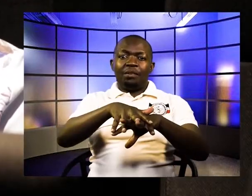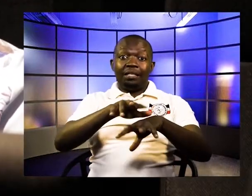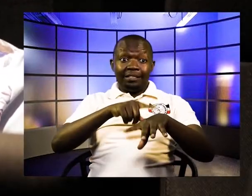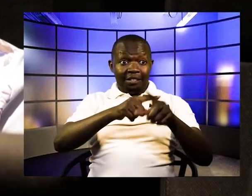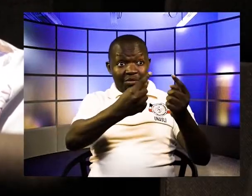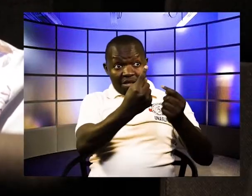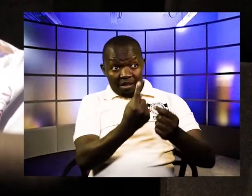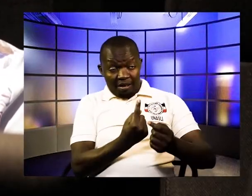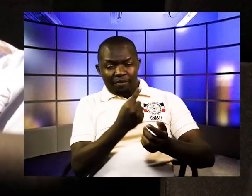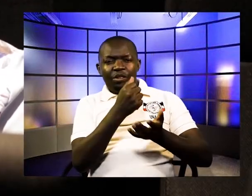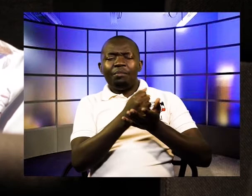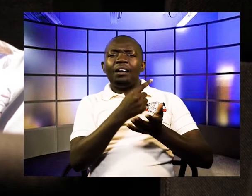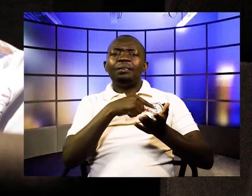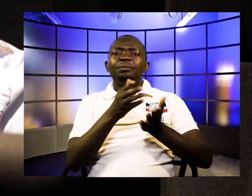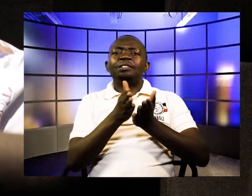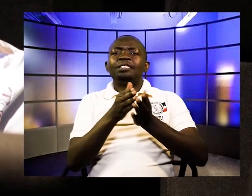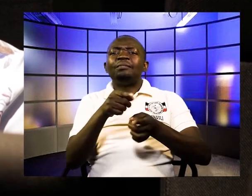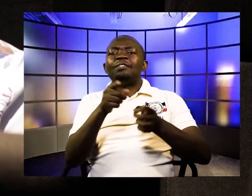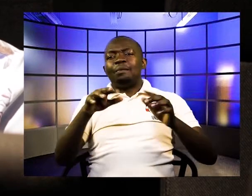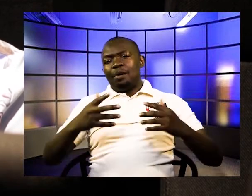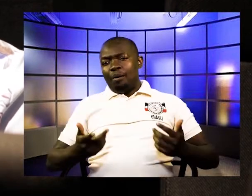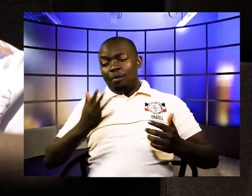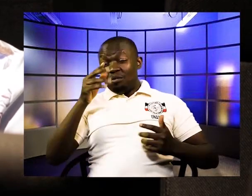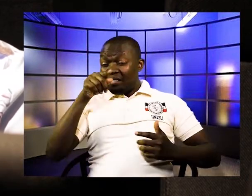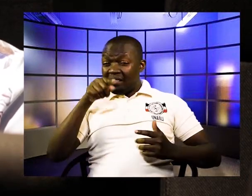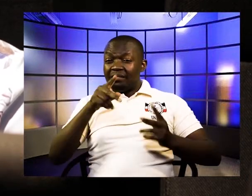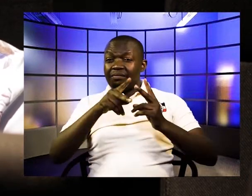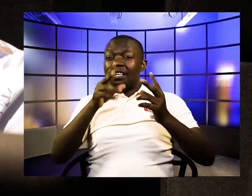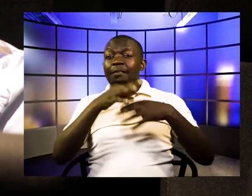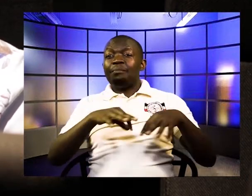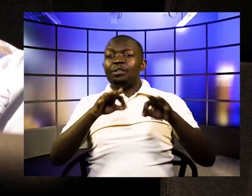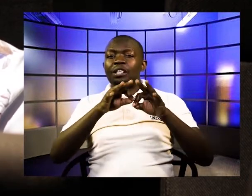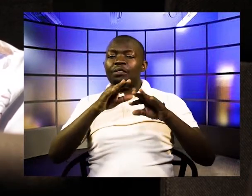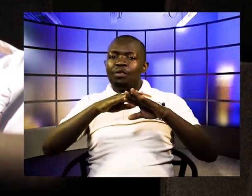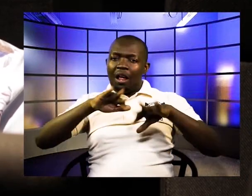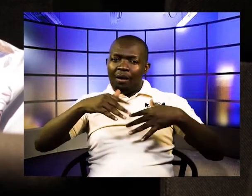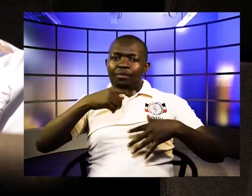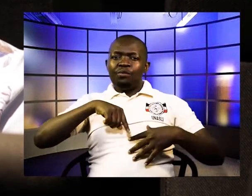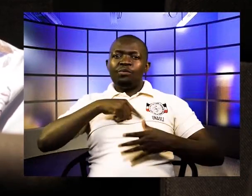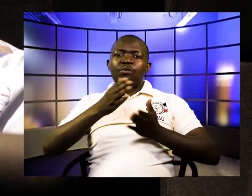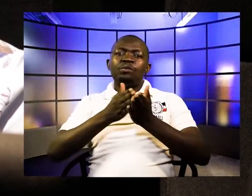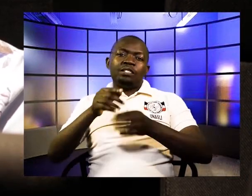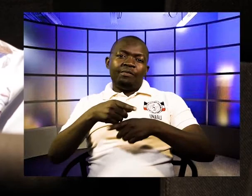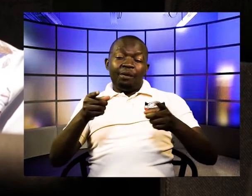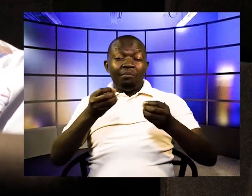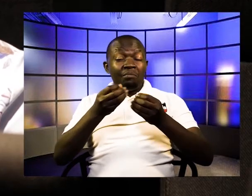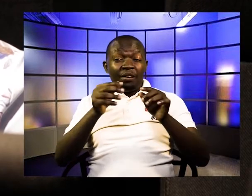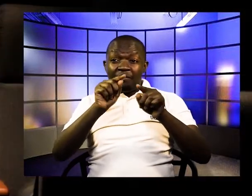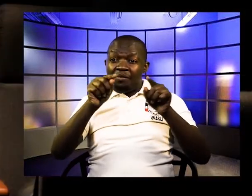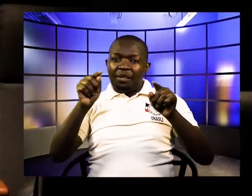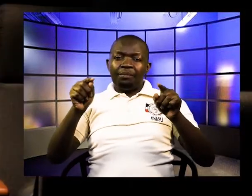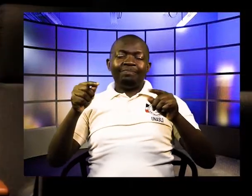the bank. How do we serve them? Because it's very important in the way we serve them. Many of them fear